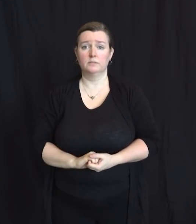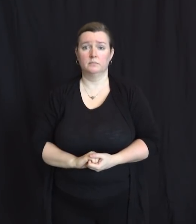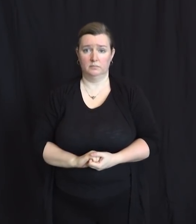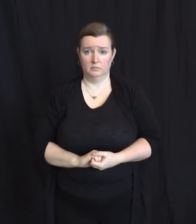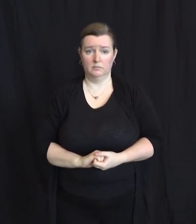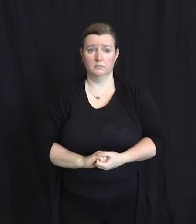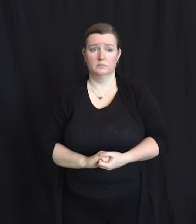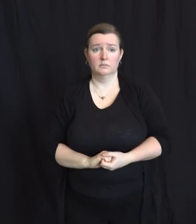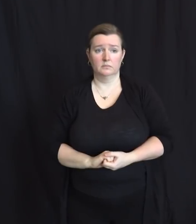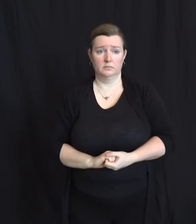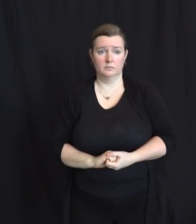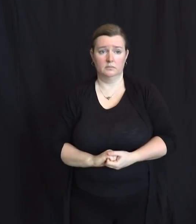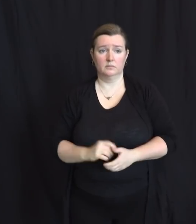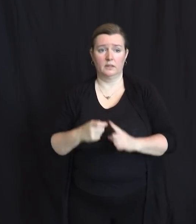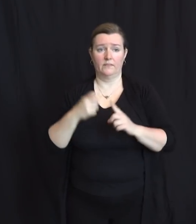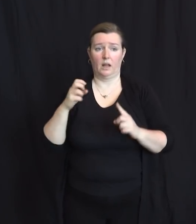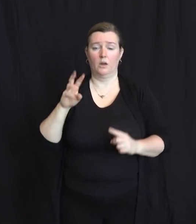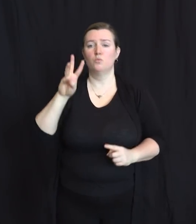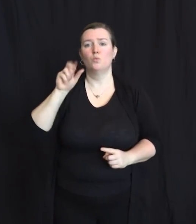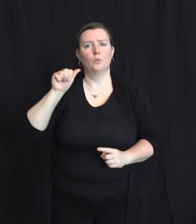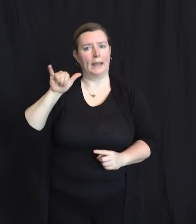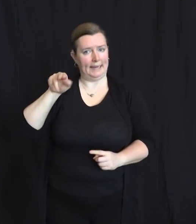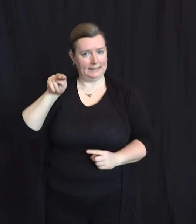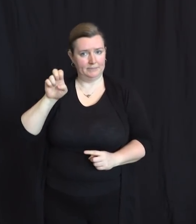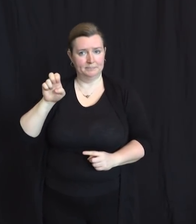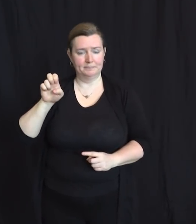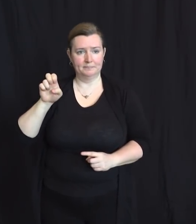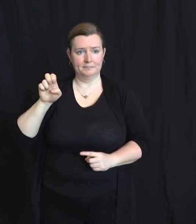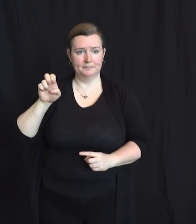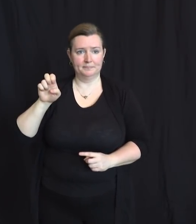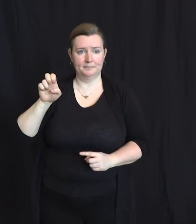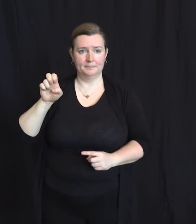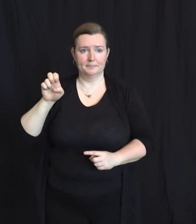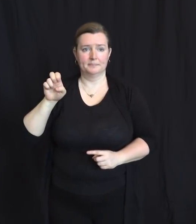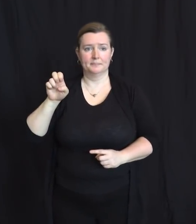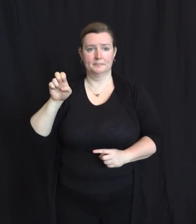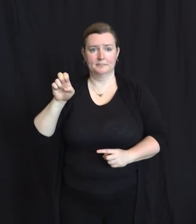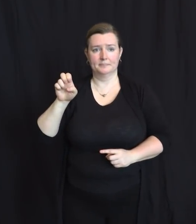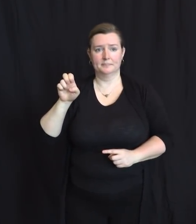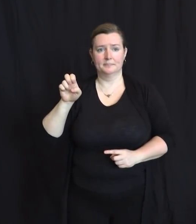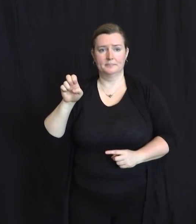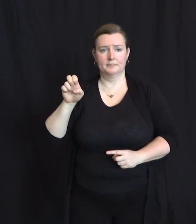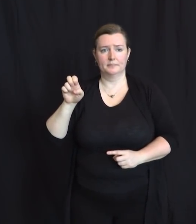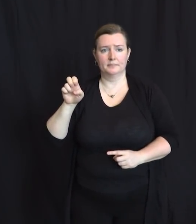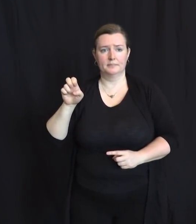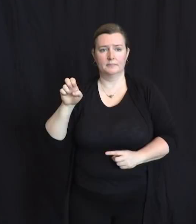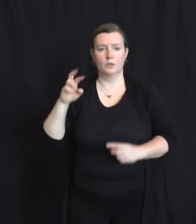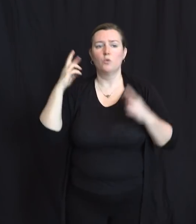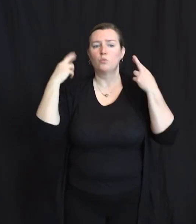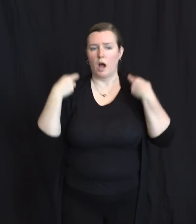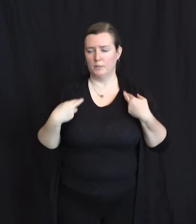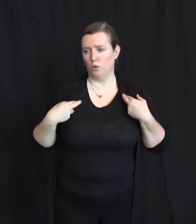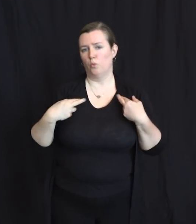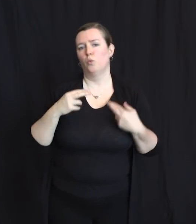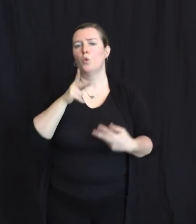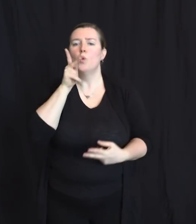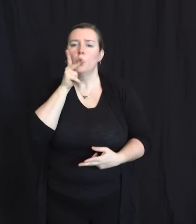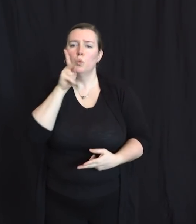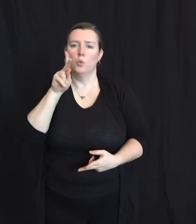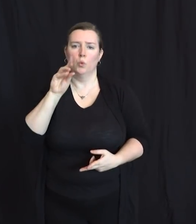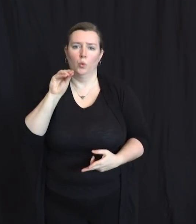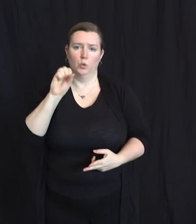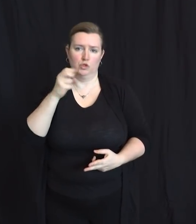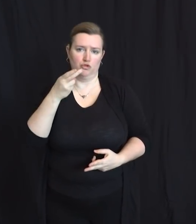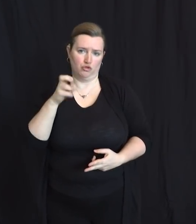of Temple Emmanuel, raised this with me yesterday. Rick grew up, look at that guy,